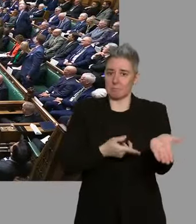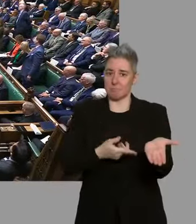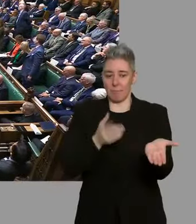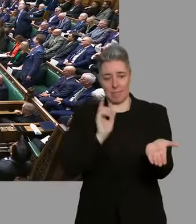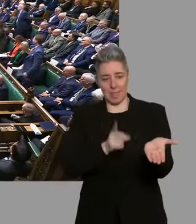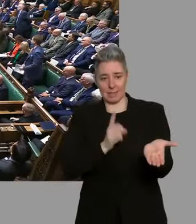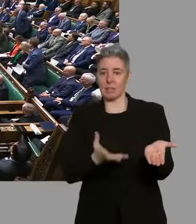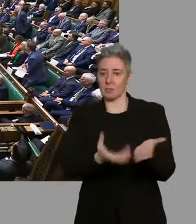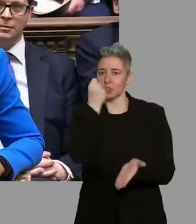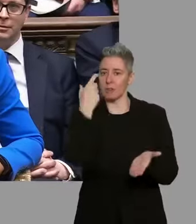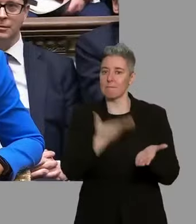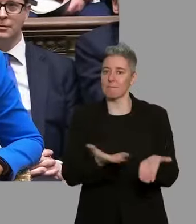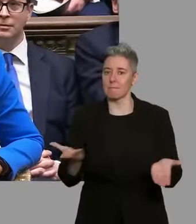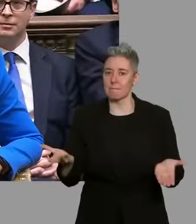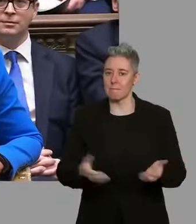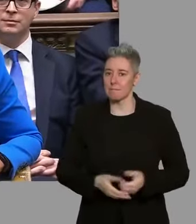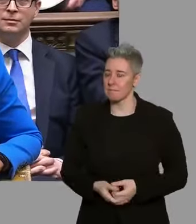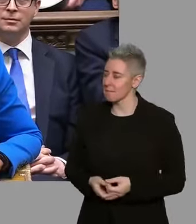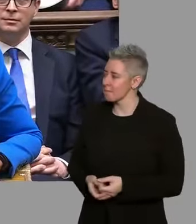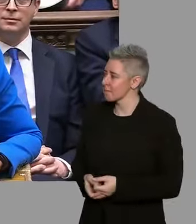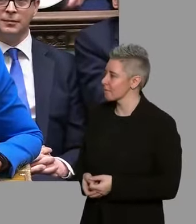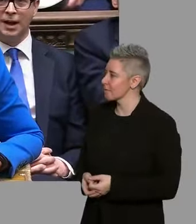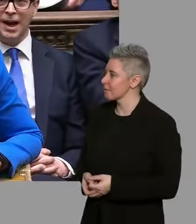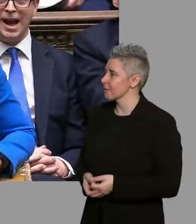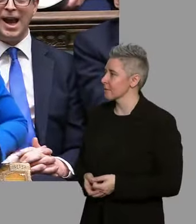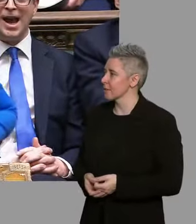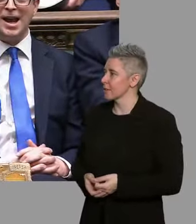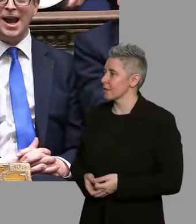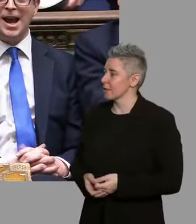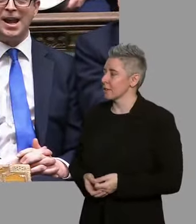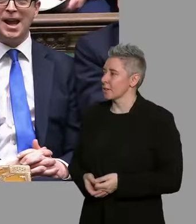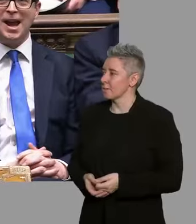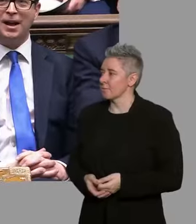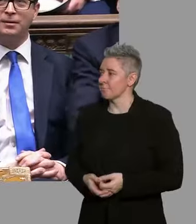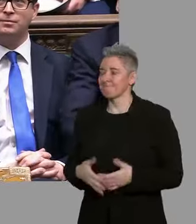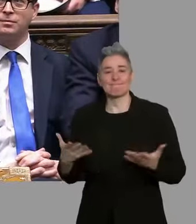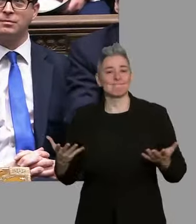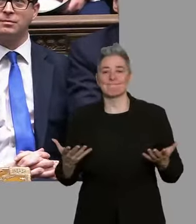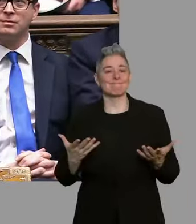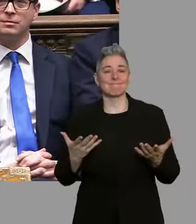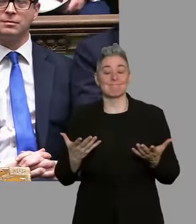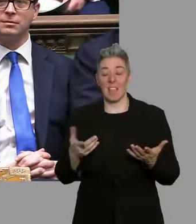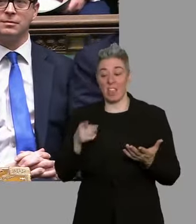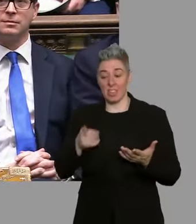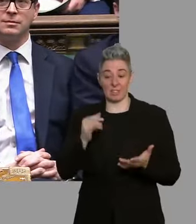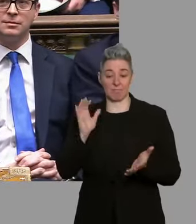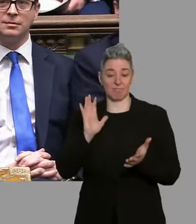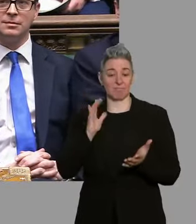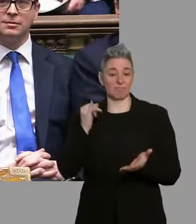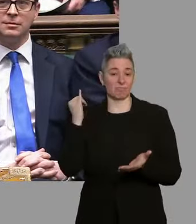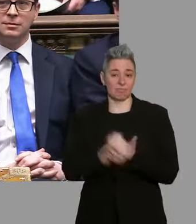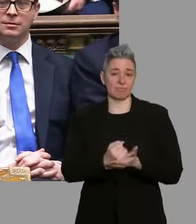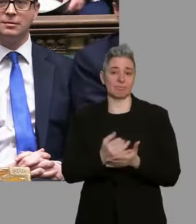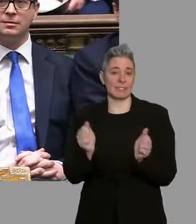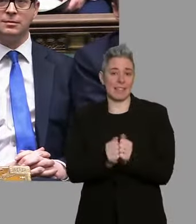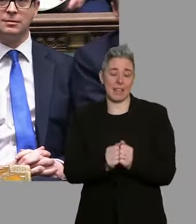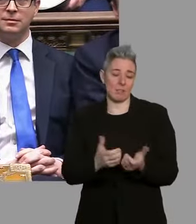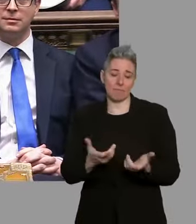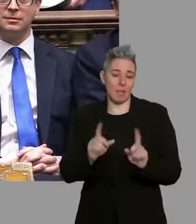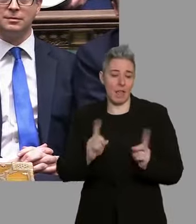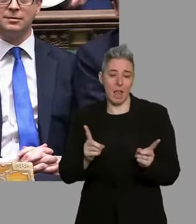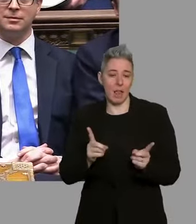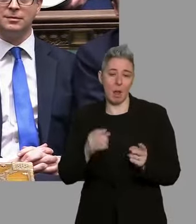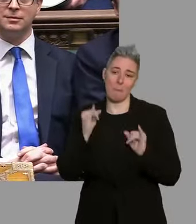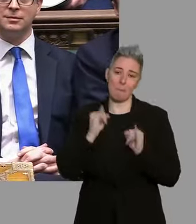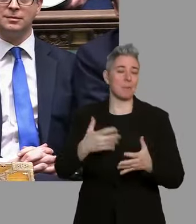Mr. Speaker, there is no one he can blame for this dud deal except himself. At the budget, Labour were congratulating